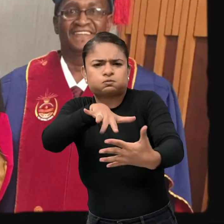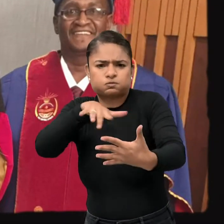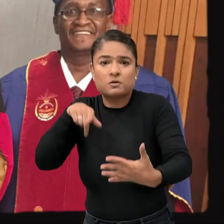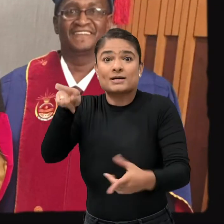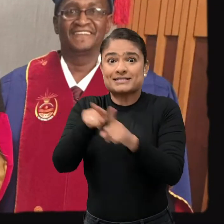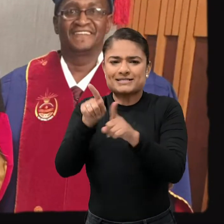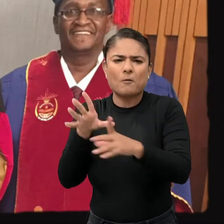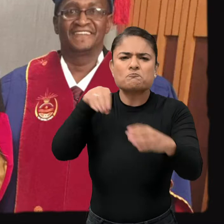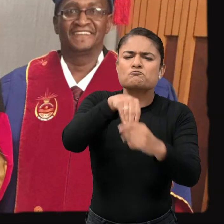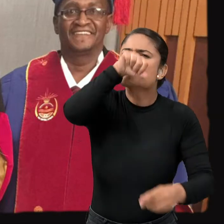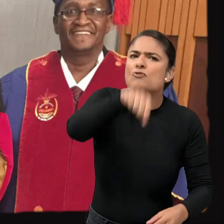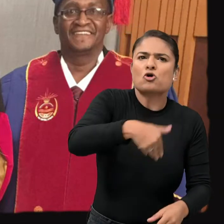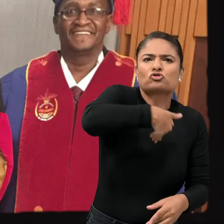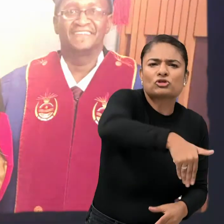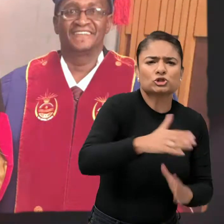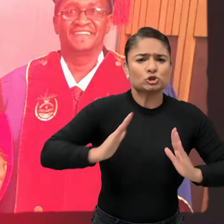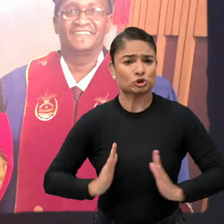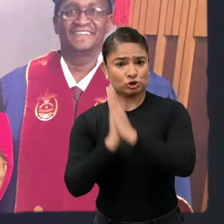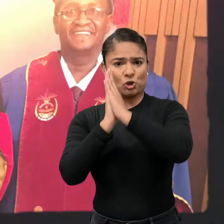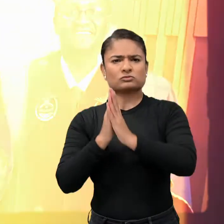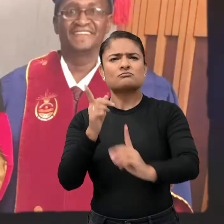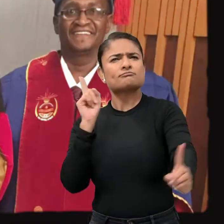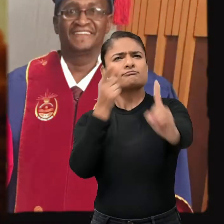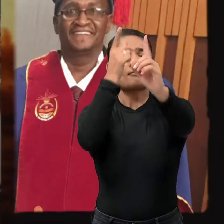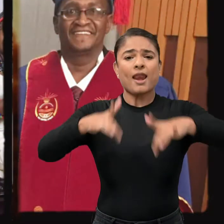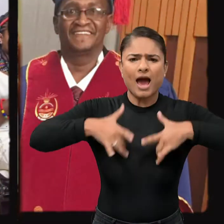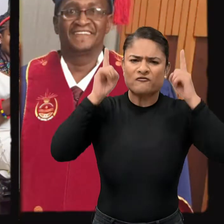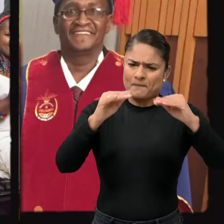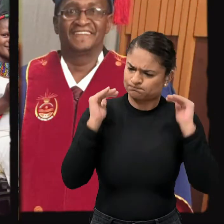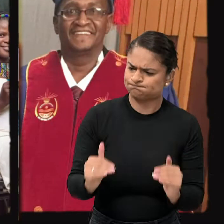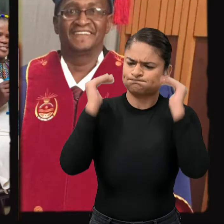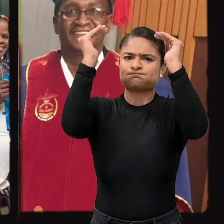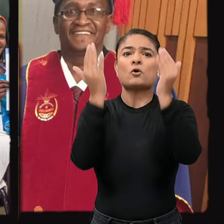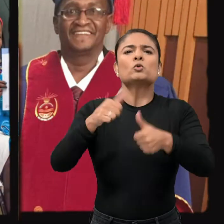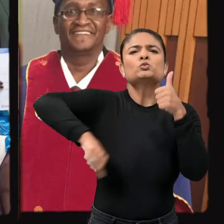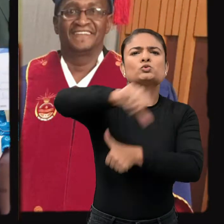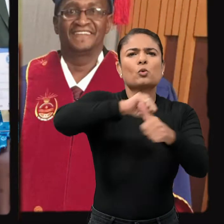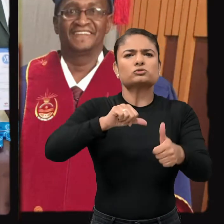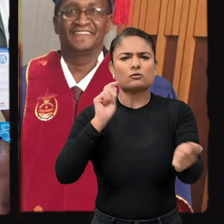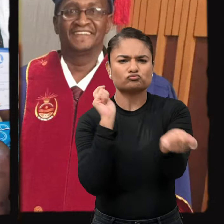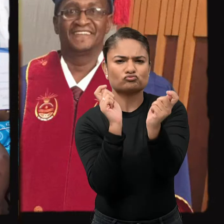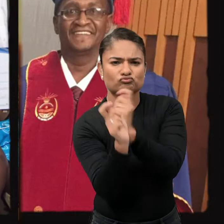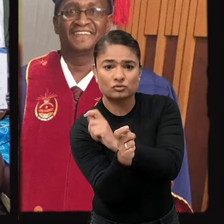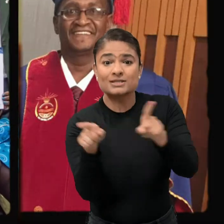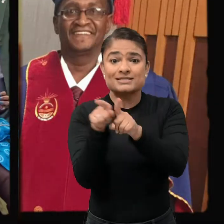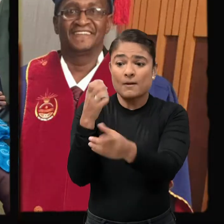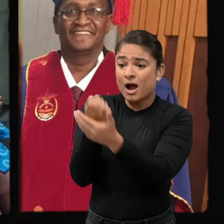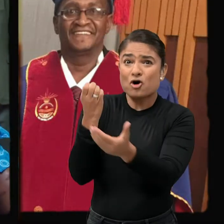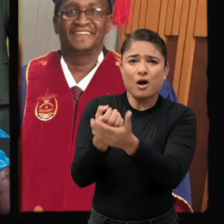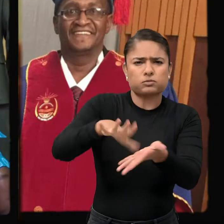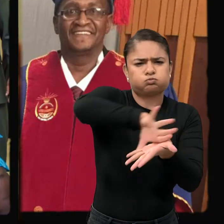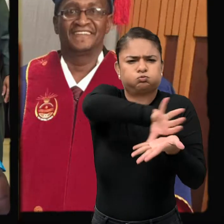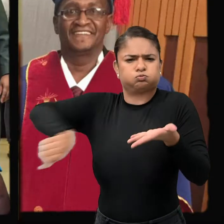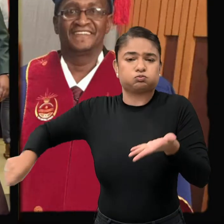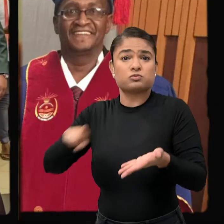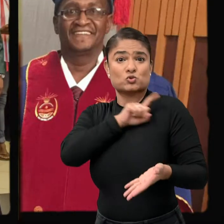upbringing, but so were cricket and church. His mission in life to advance social transformation and dignity for the most marginalized